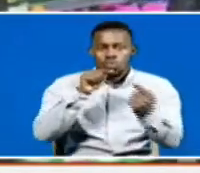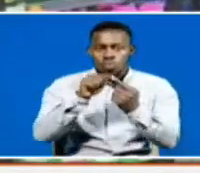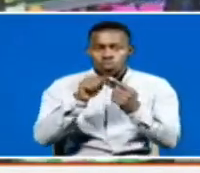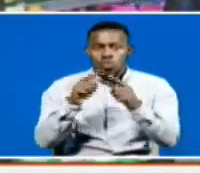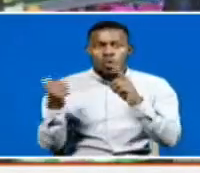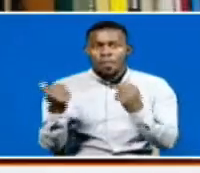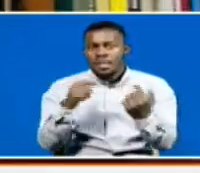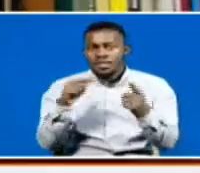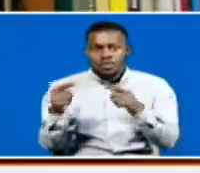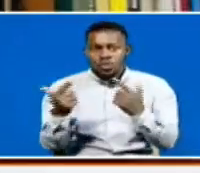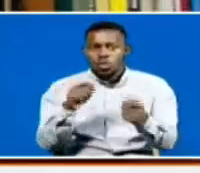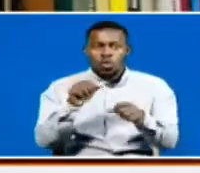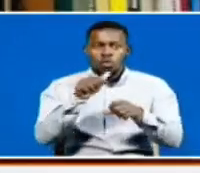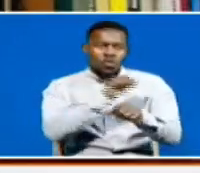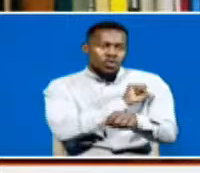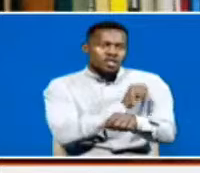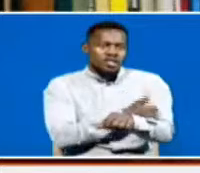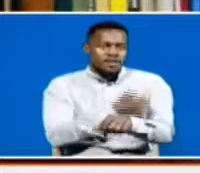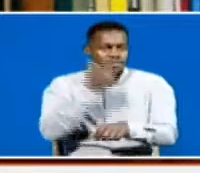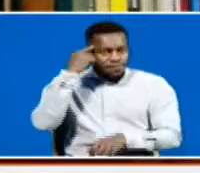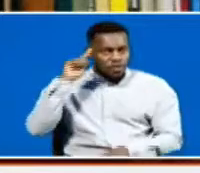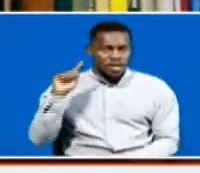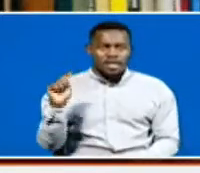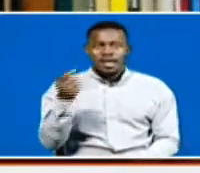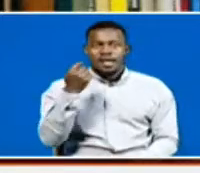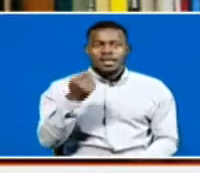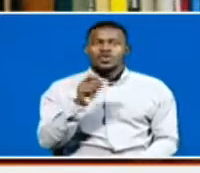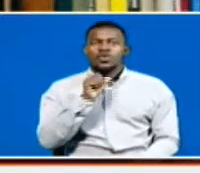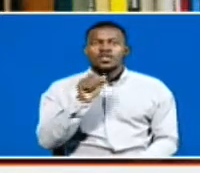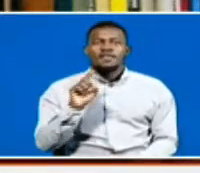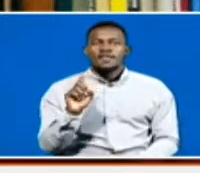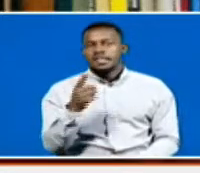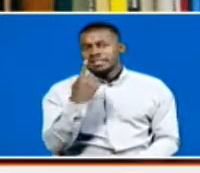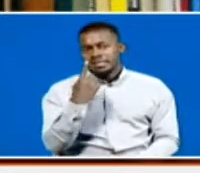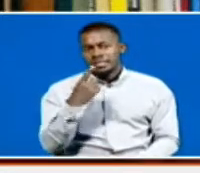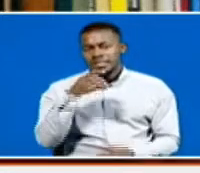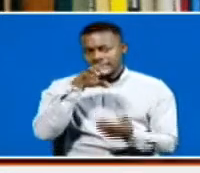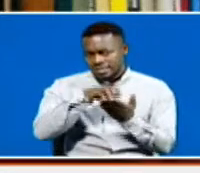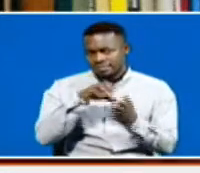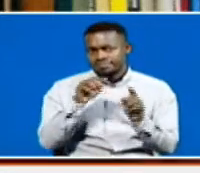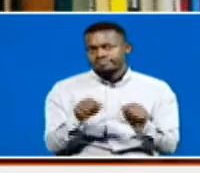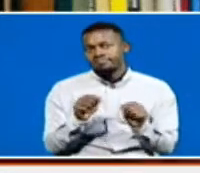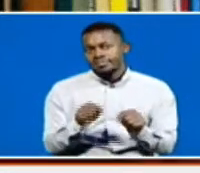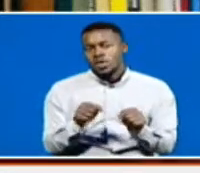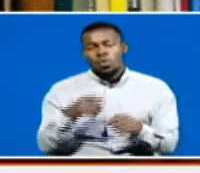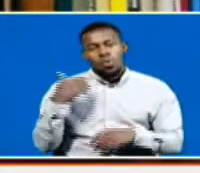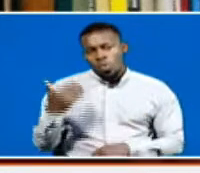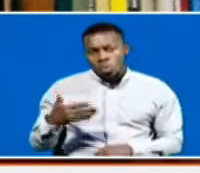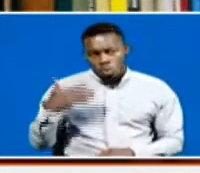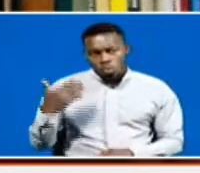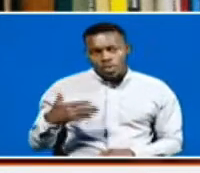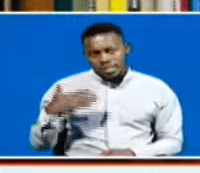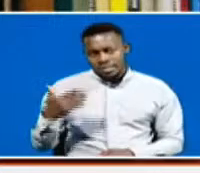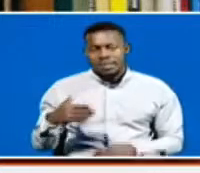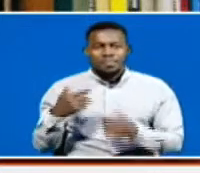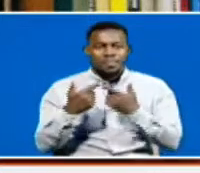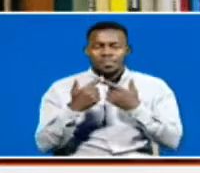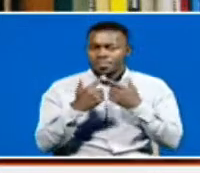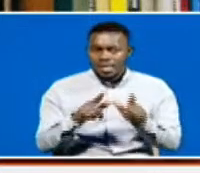Authority of Kenya. This is not the first case, but this morning the matter was as a result